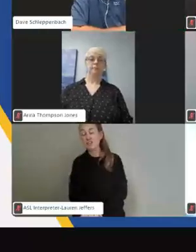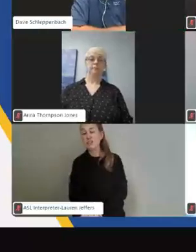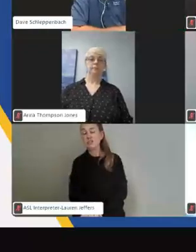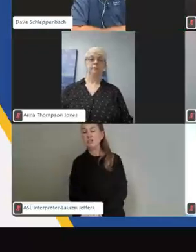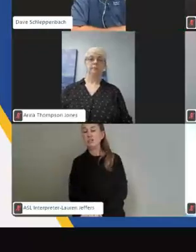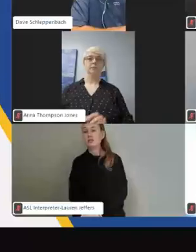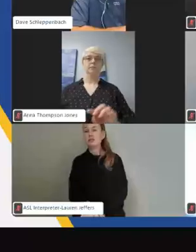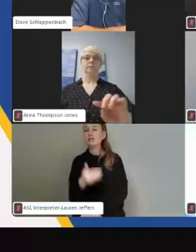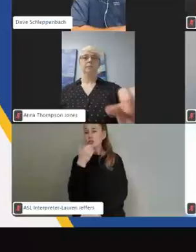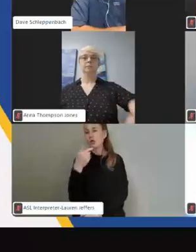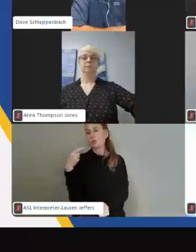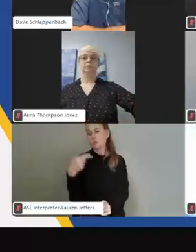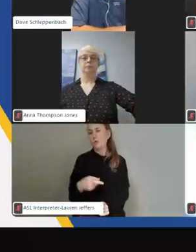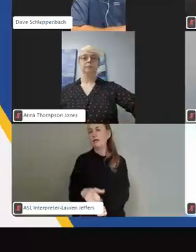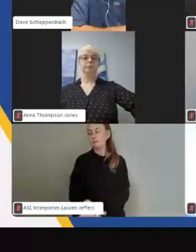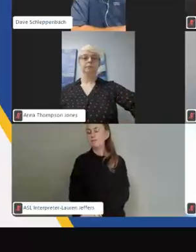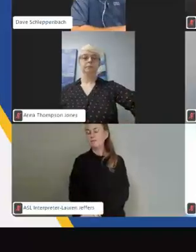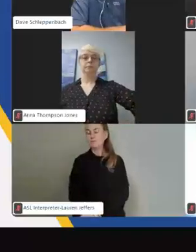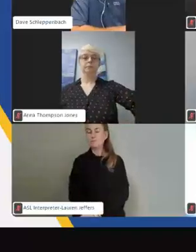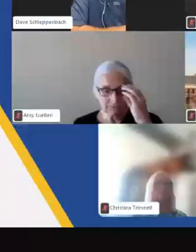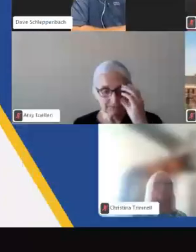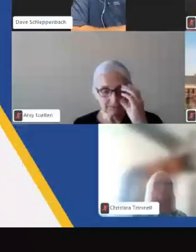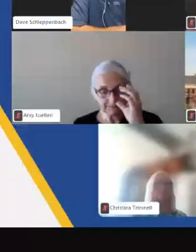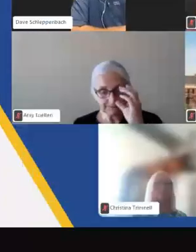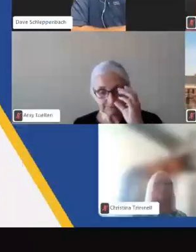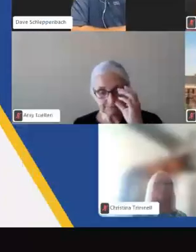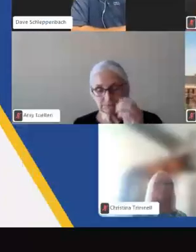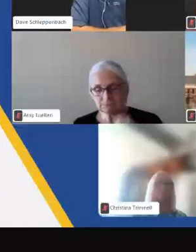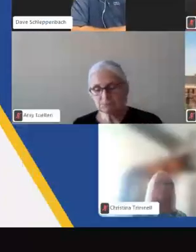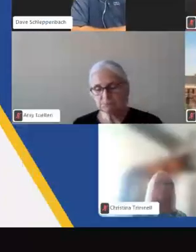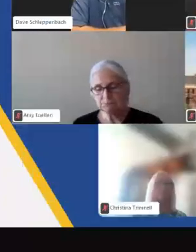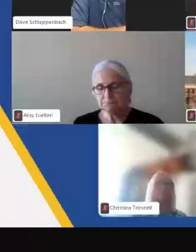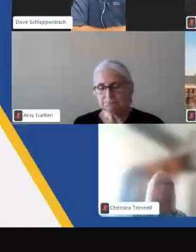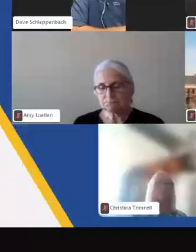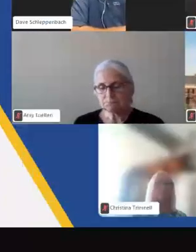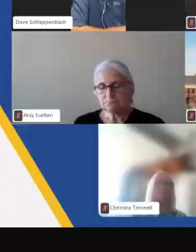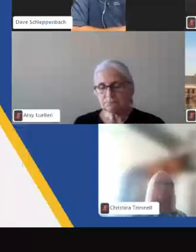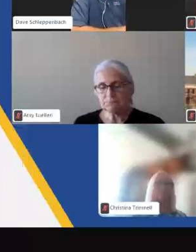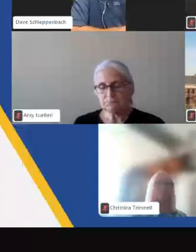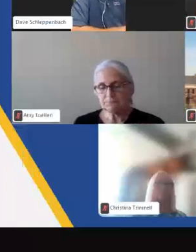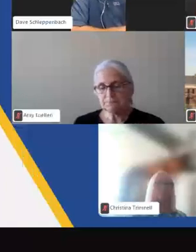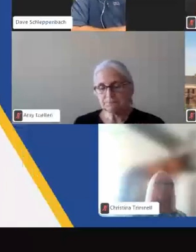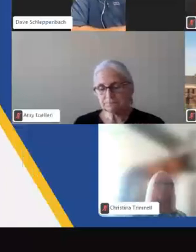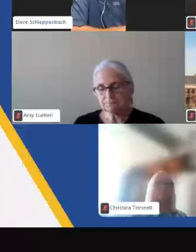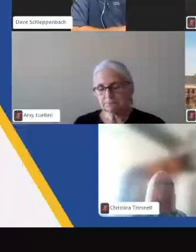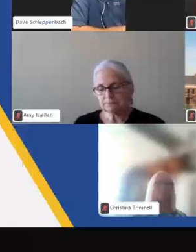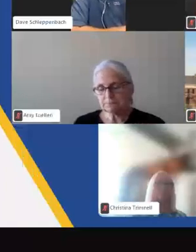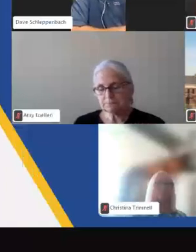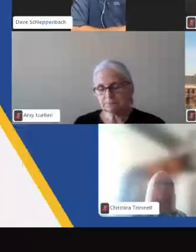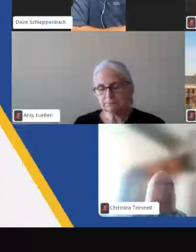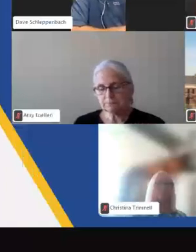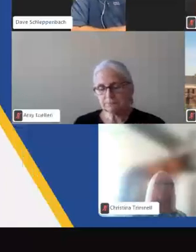It's a great point, Dave. And I would say a little bit more kind of on the process of that. And so Katie Myers, Katie's our